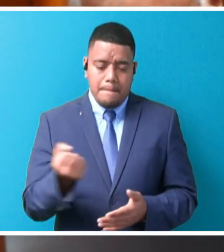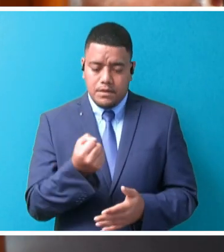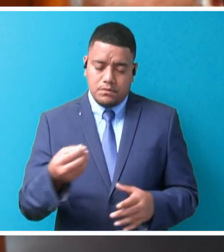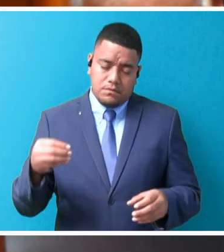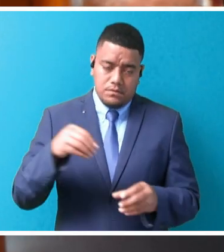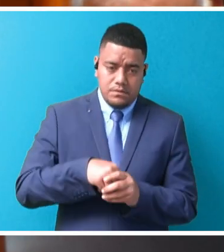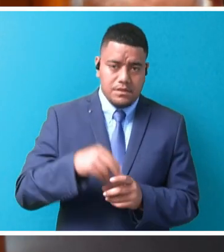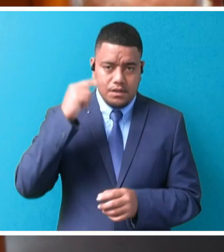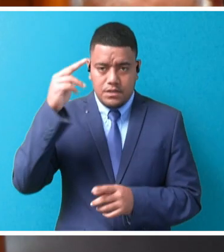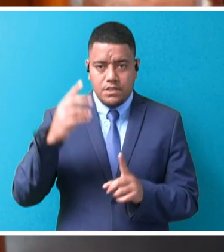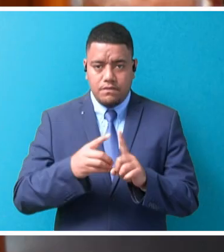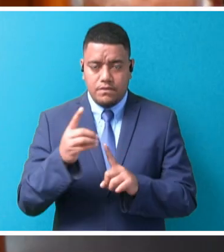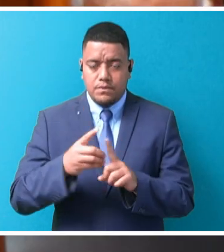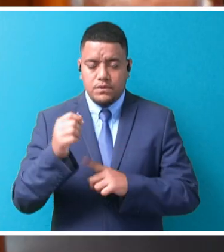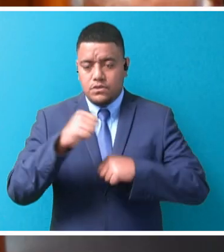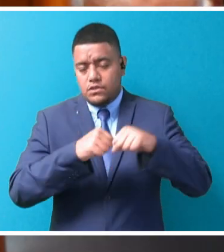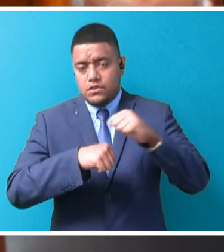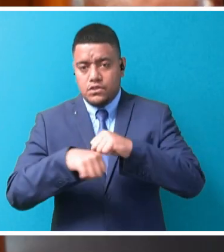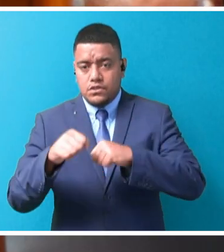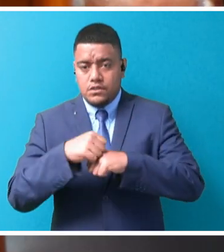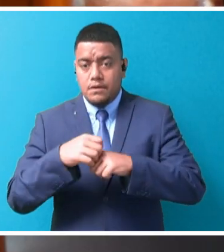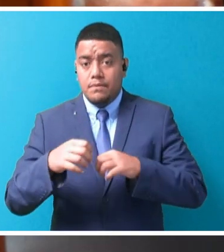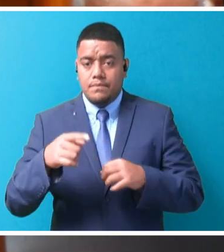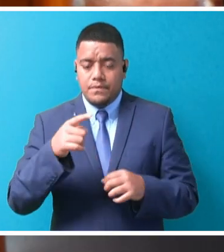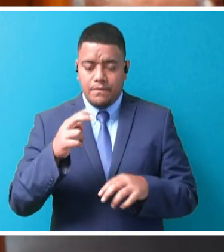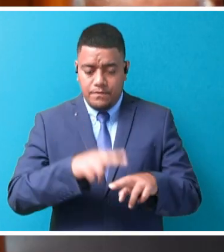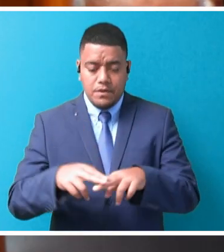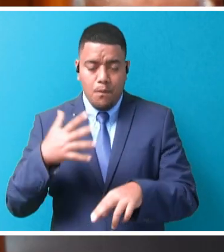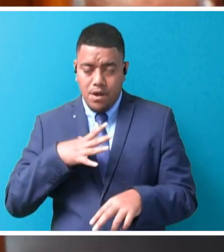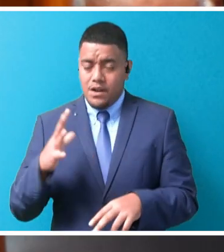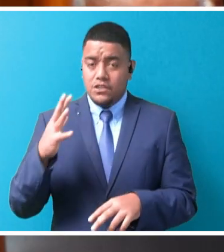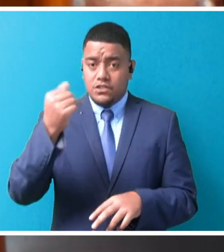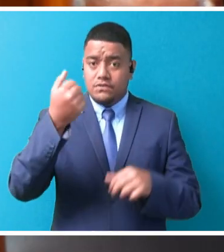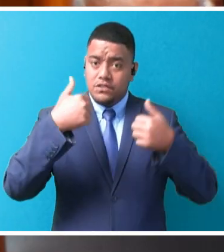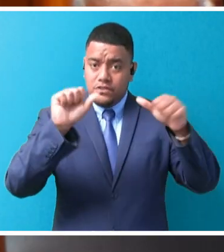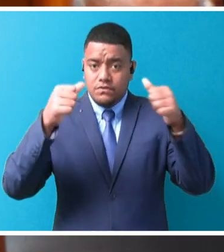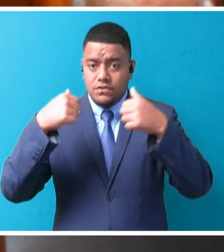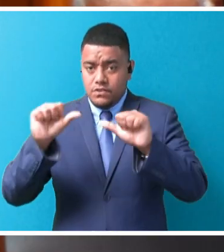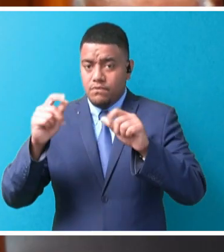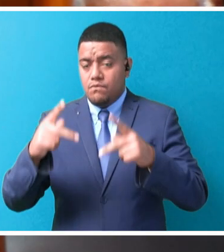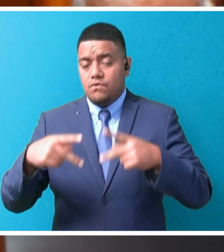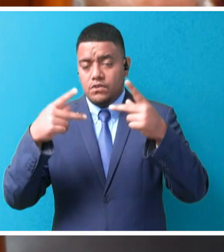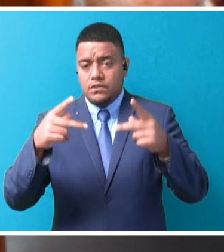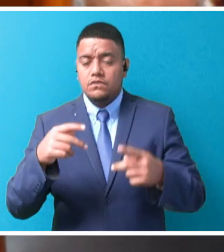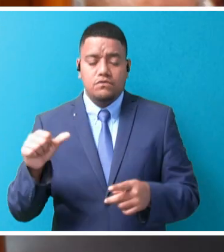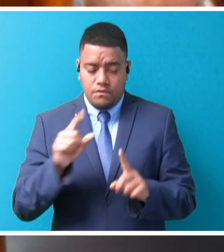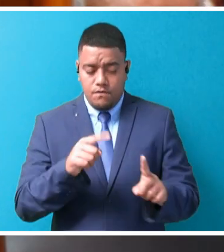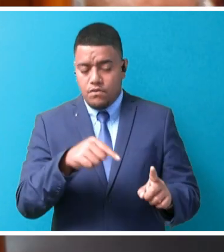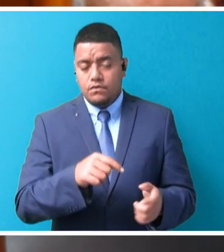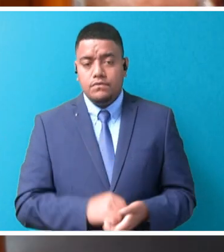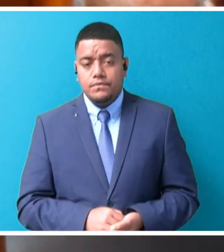into national development strategy if Fiji is to achieve sustainable and inclusive progress. Mr. Speaker,